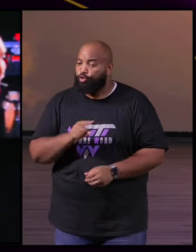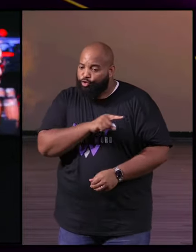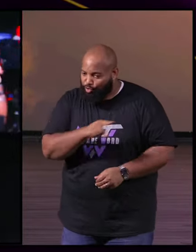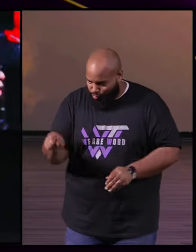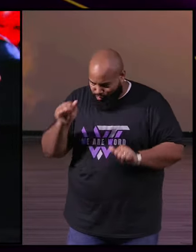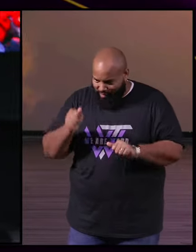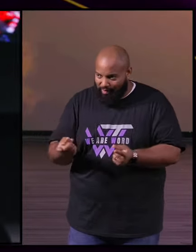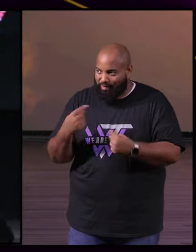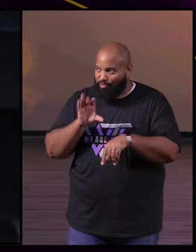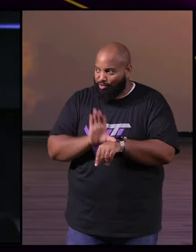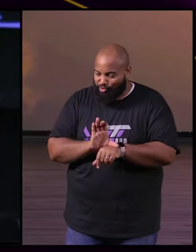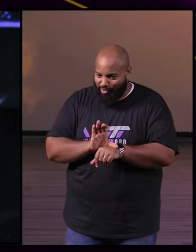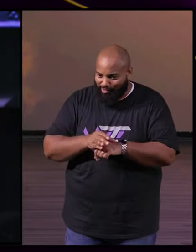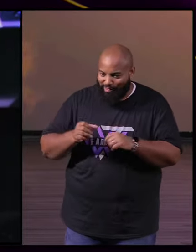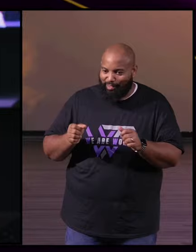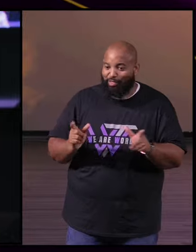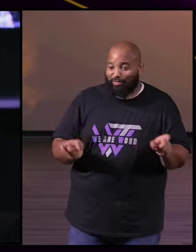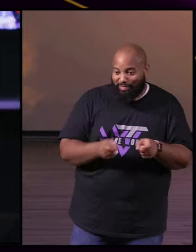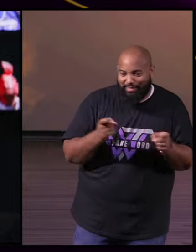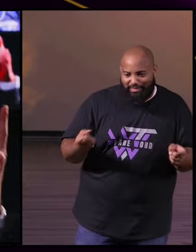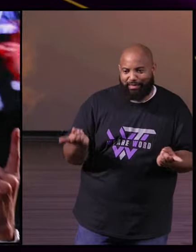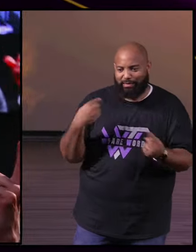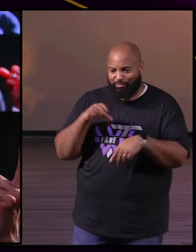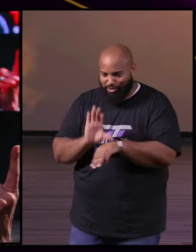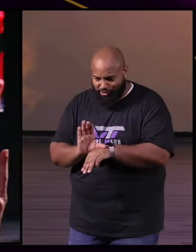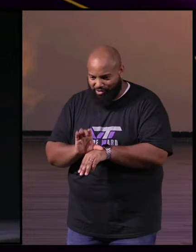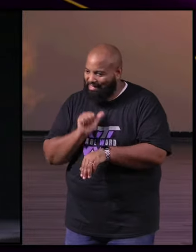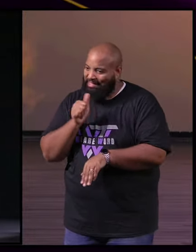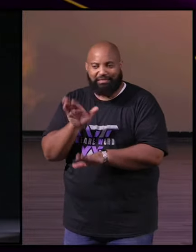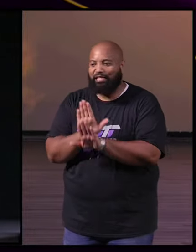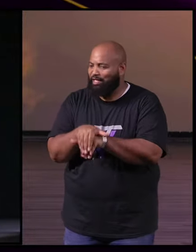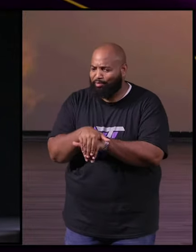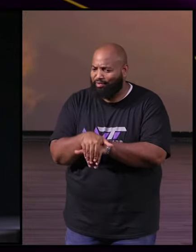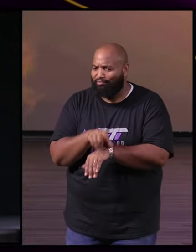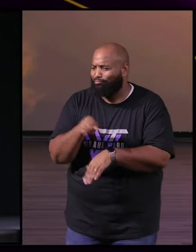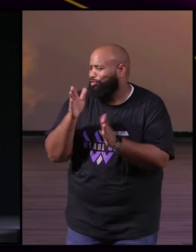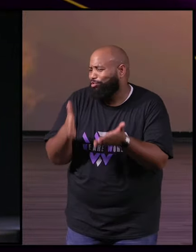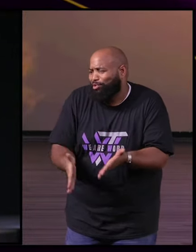a hypocrite. It makes him human.